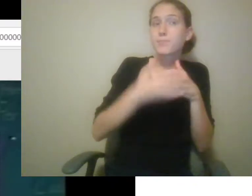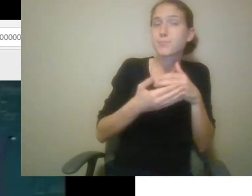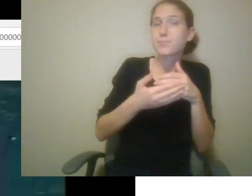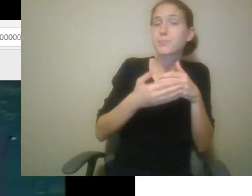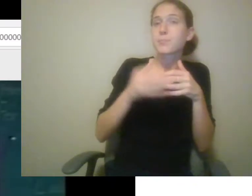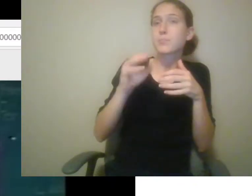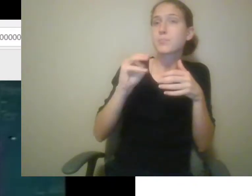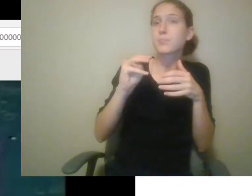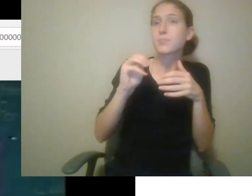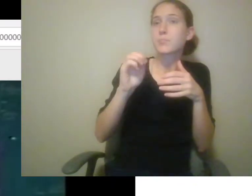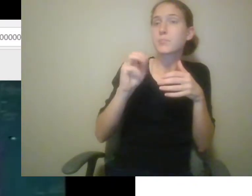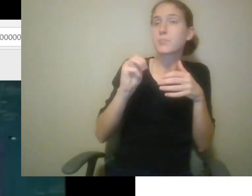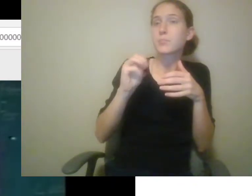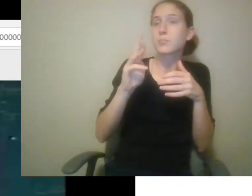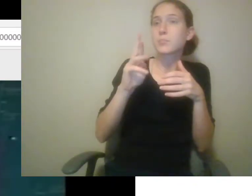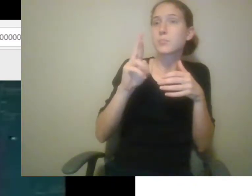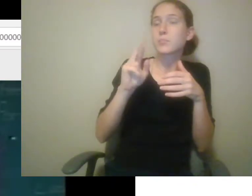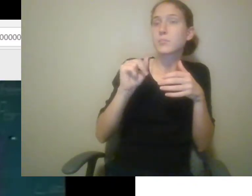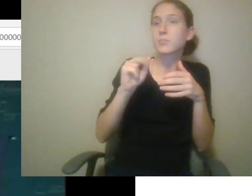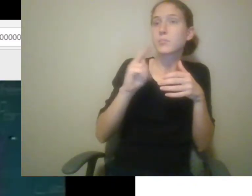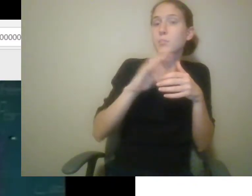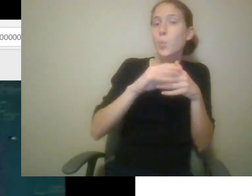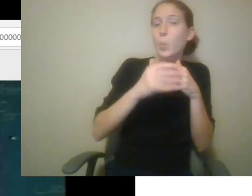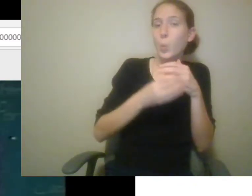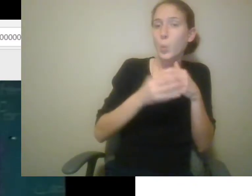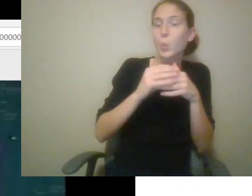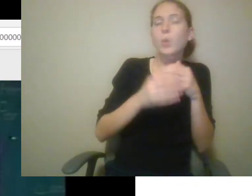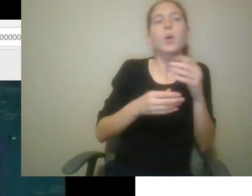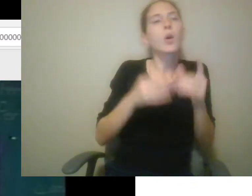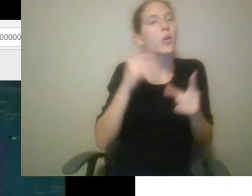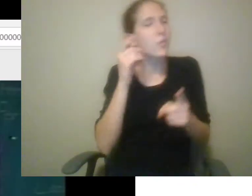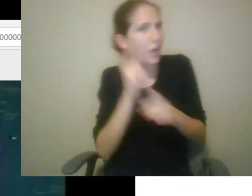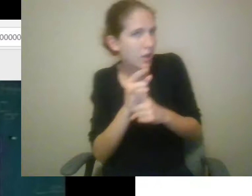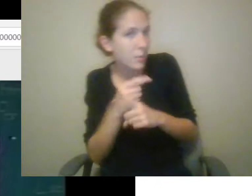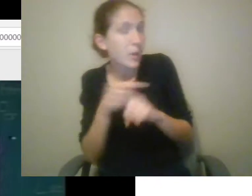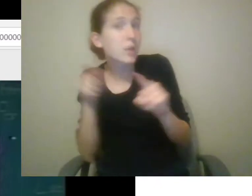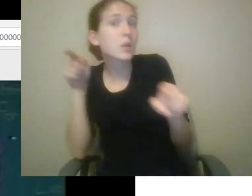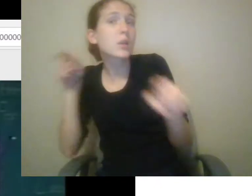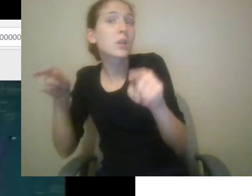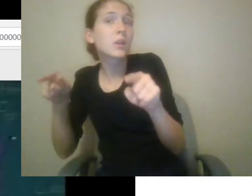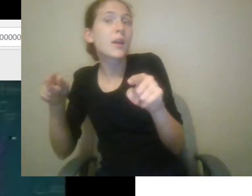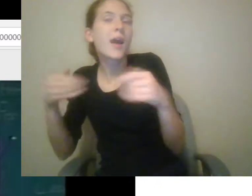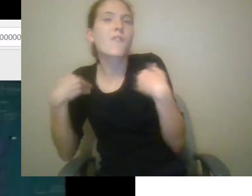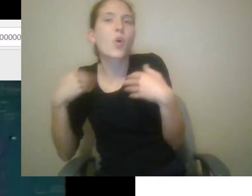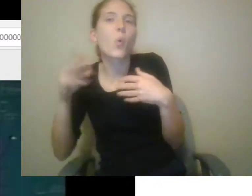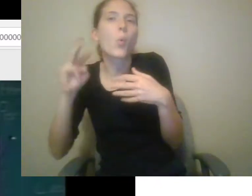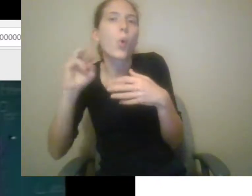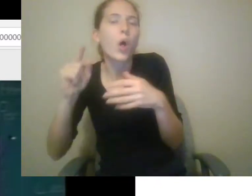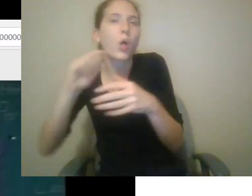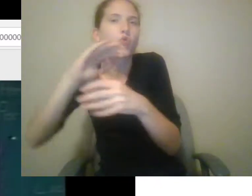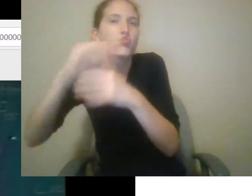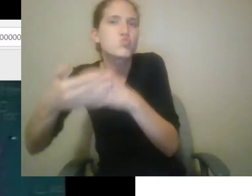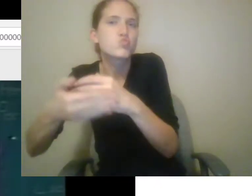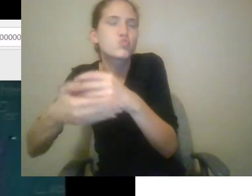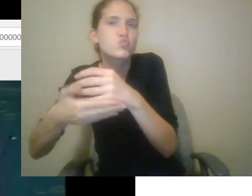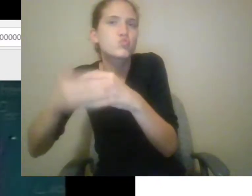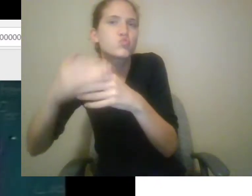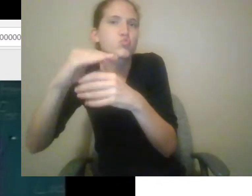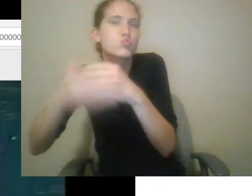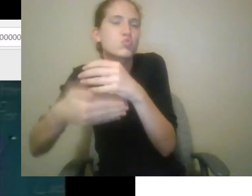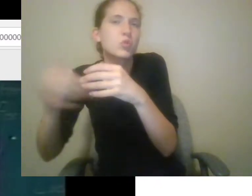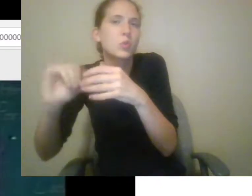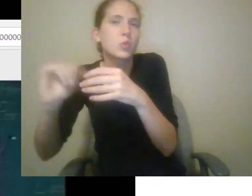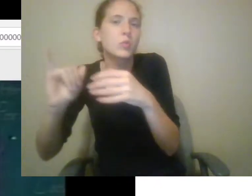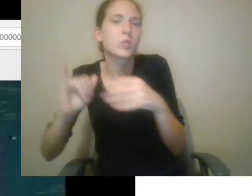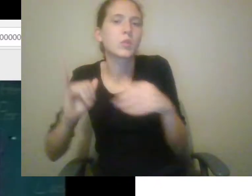cell membrane, and then the cell wall covers that. Okay. Sarah?